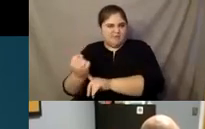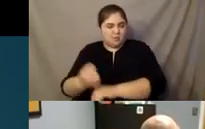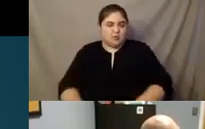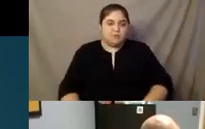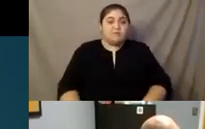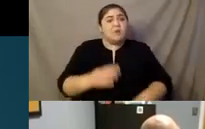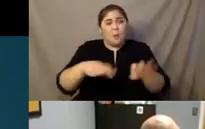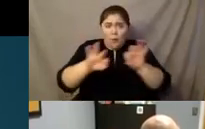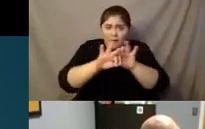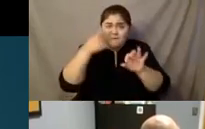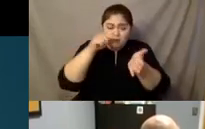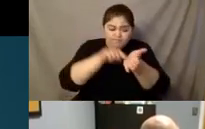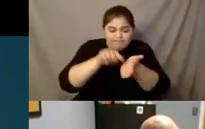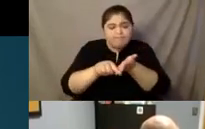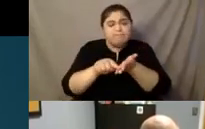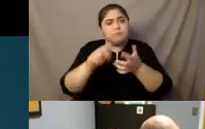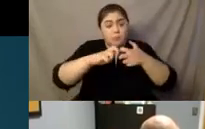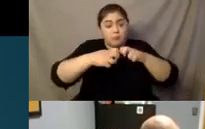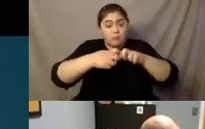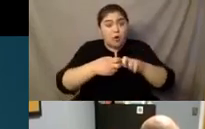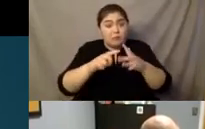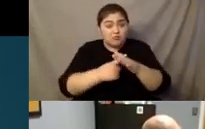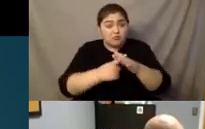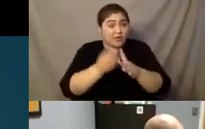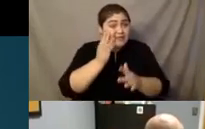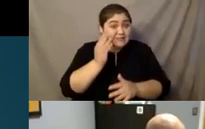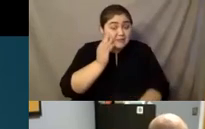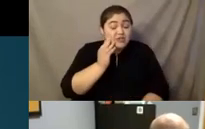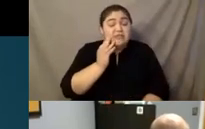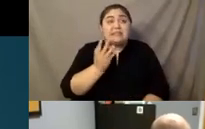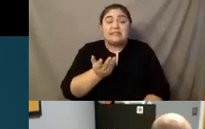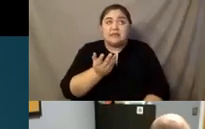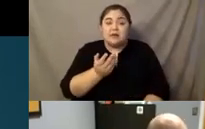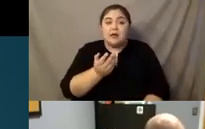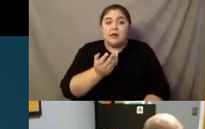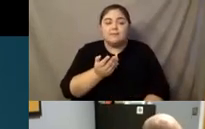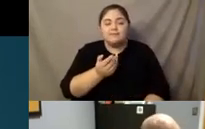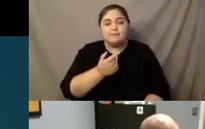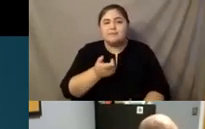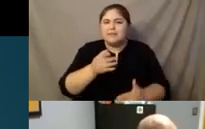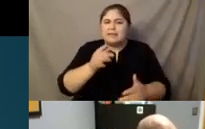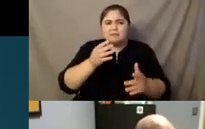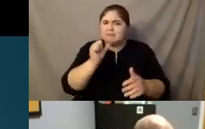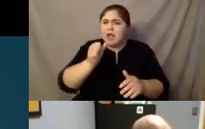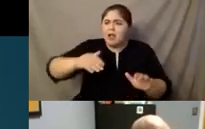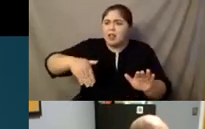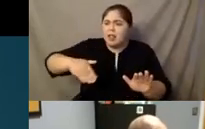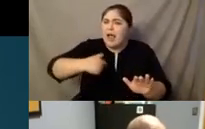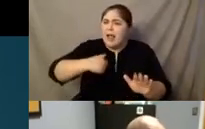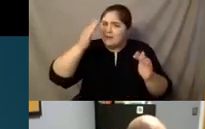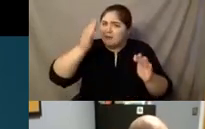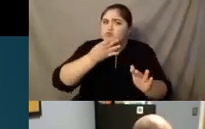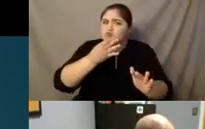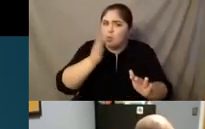The problems that we're starting to face, and I shouldn't say that we are facing them yet, but I anticipate that this is going to be something